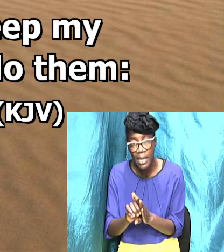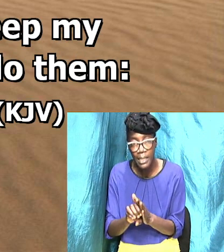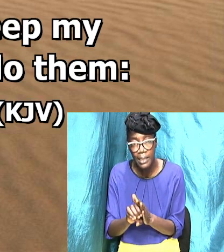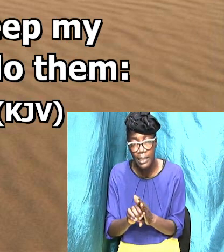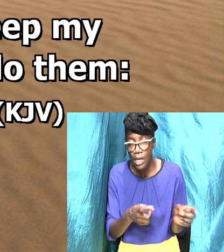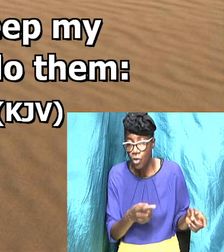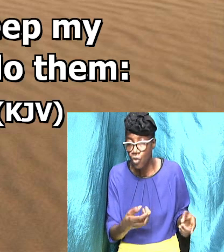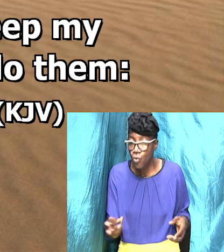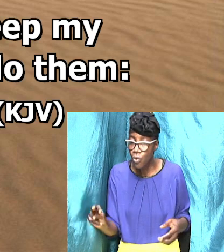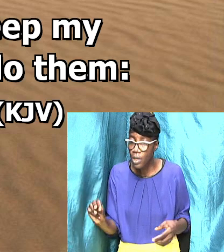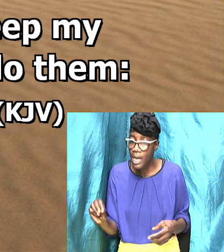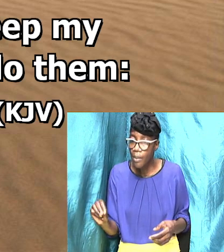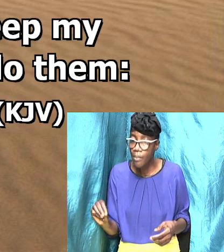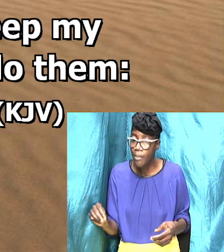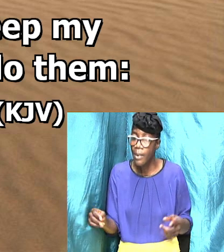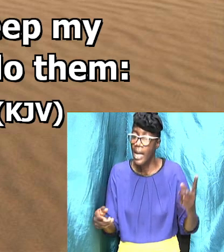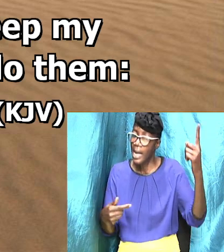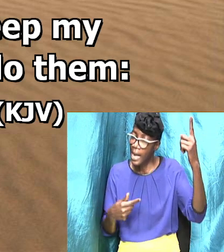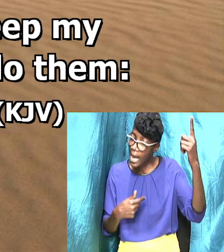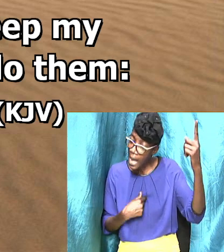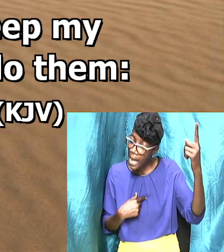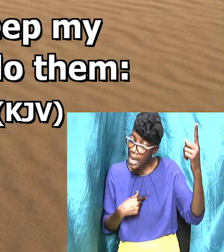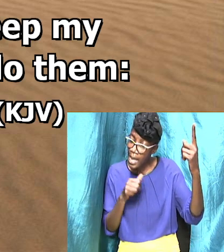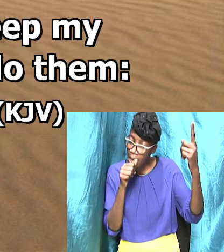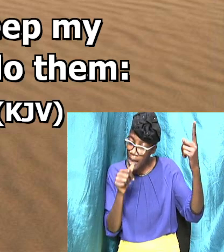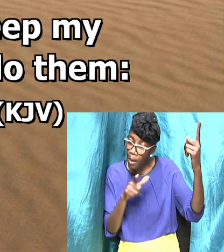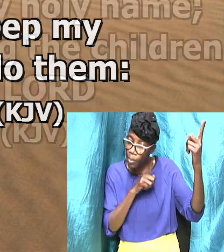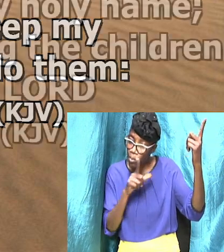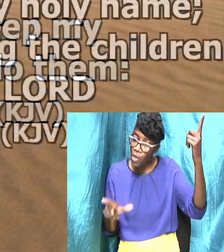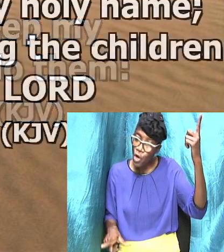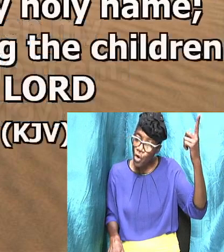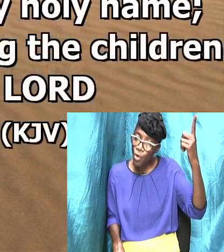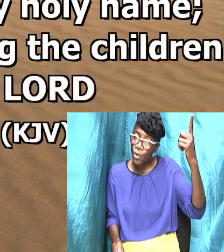and do them. I am the Lord.